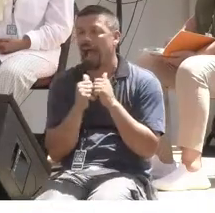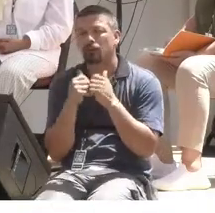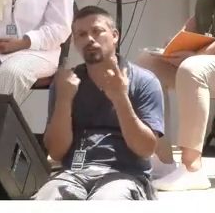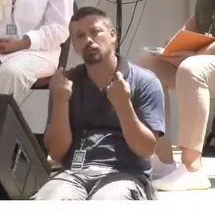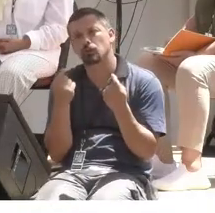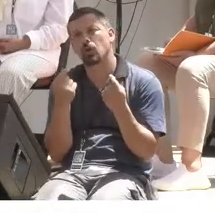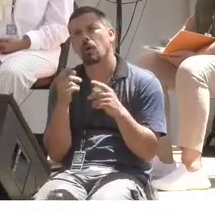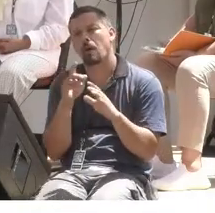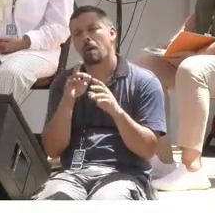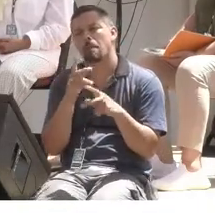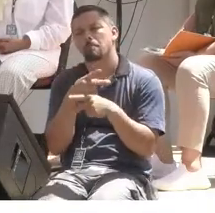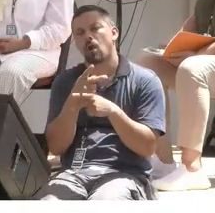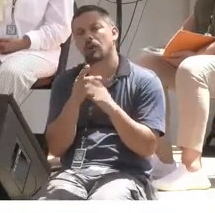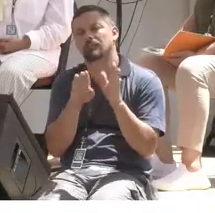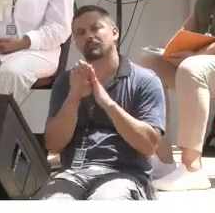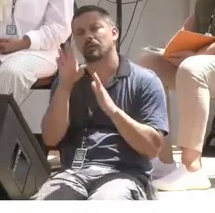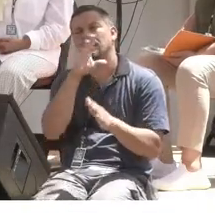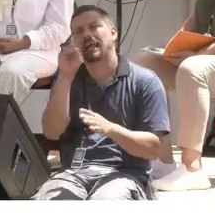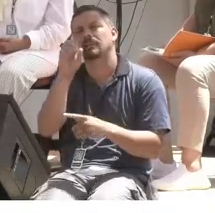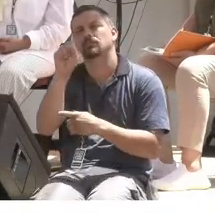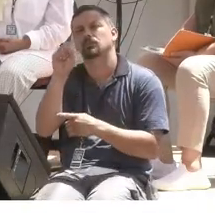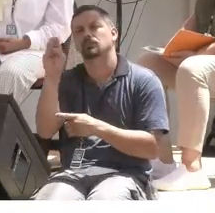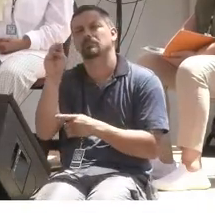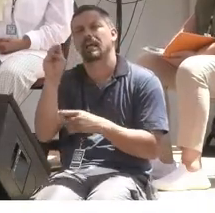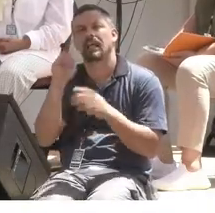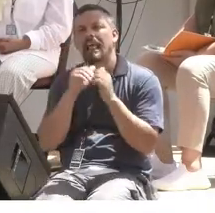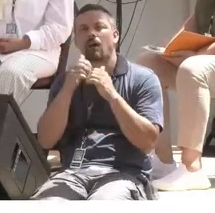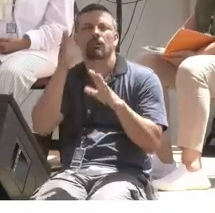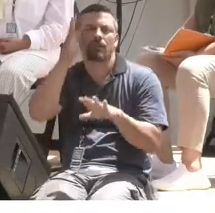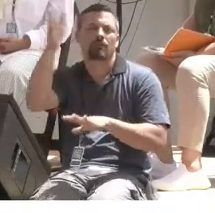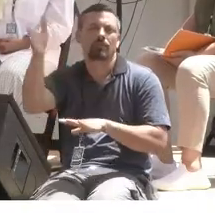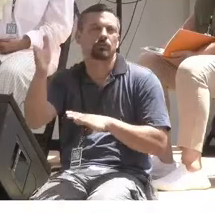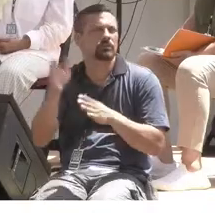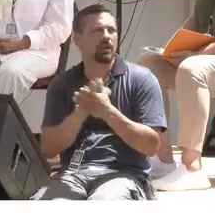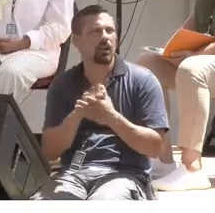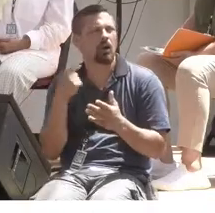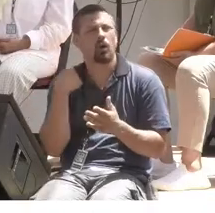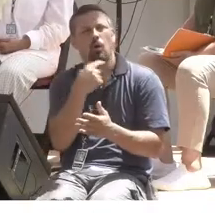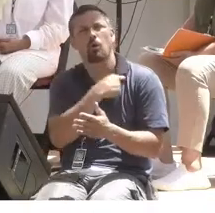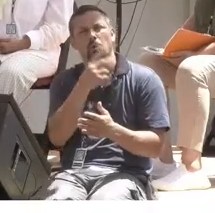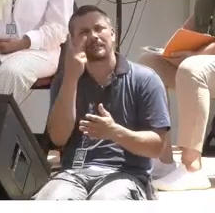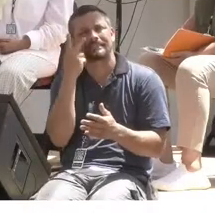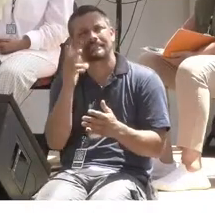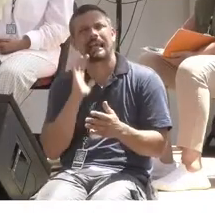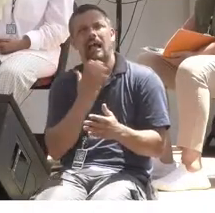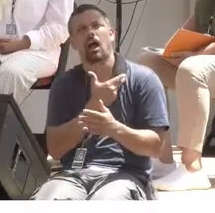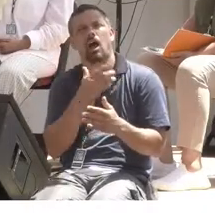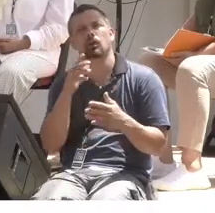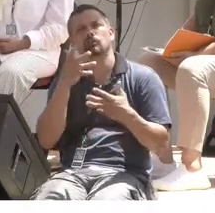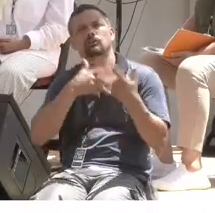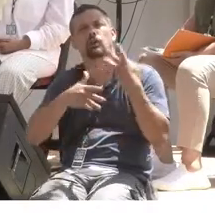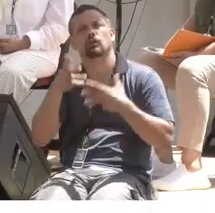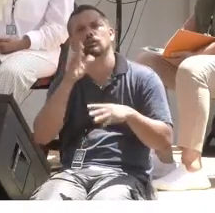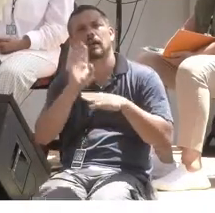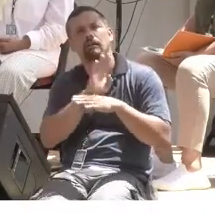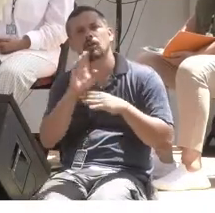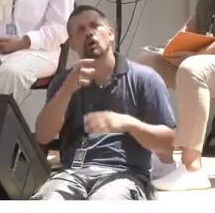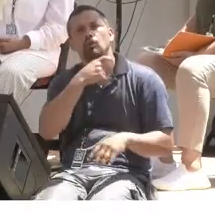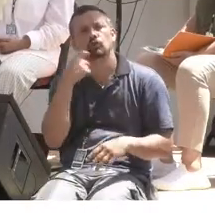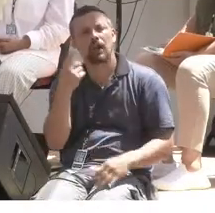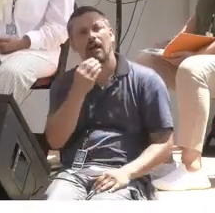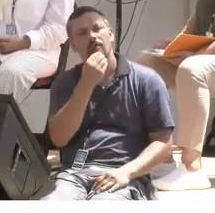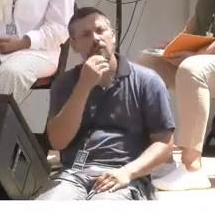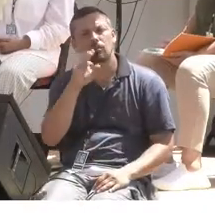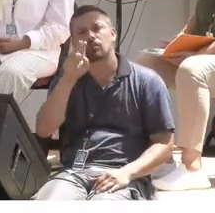a product development and social media is the way forward. If you, we've seen in our social enterprise, which looks at dried fruits, nuts, and saffron